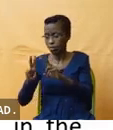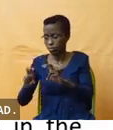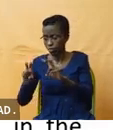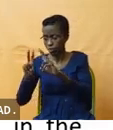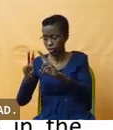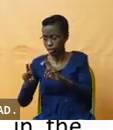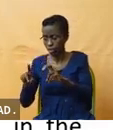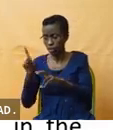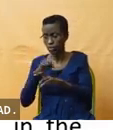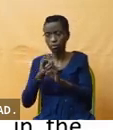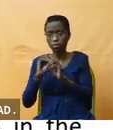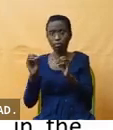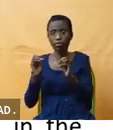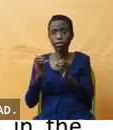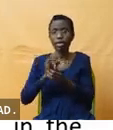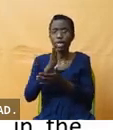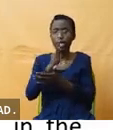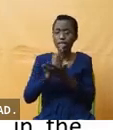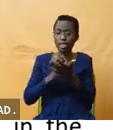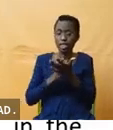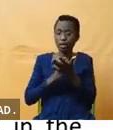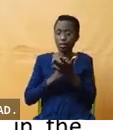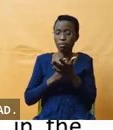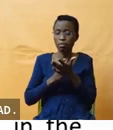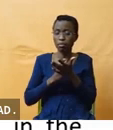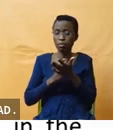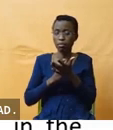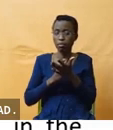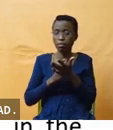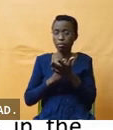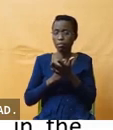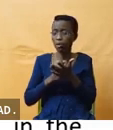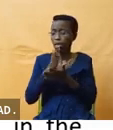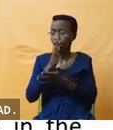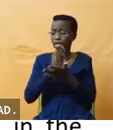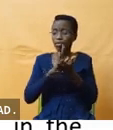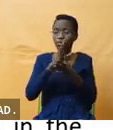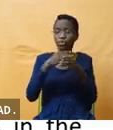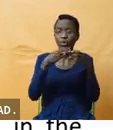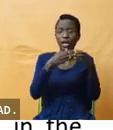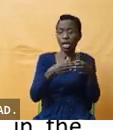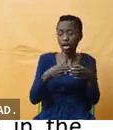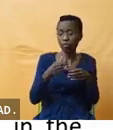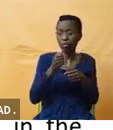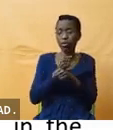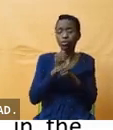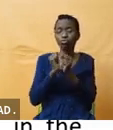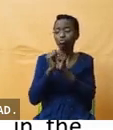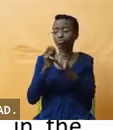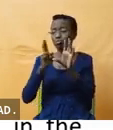them are furniture companies, but they're procuring or they're given tenders to